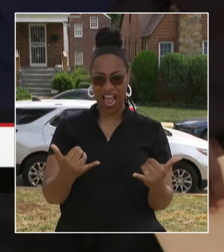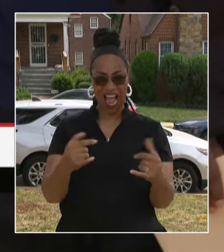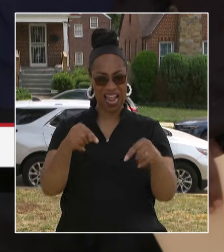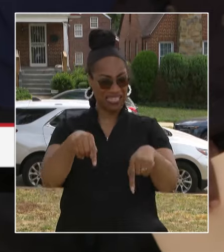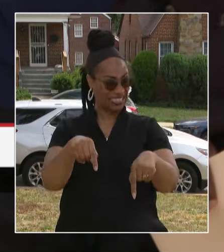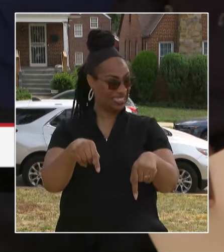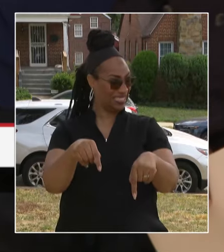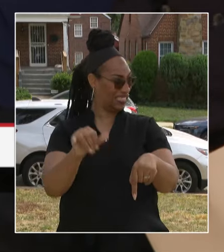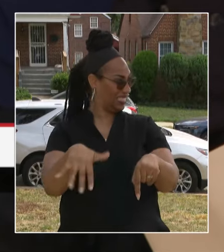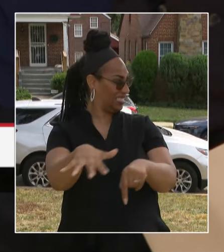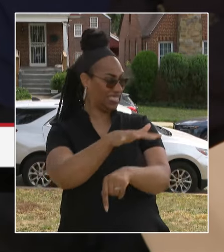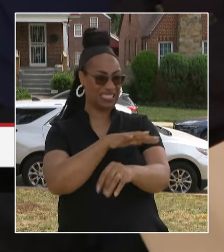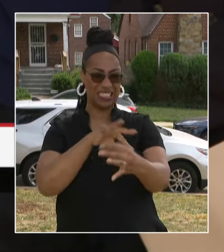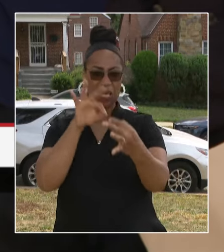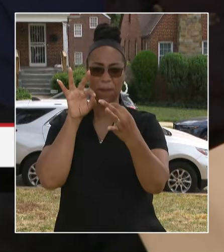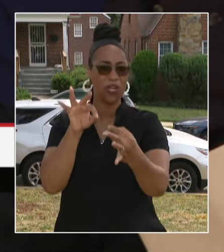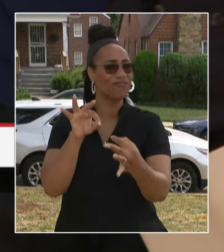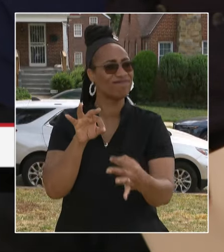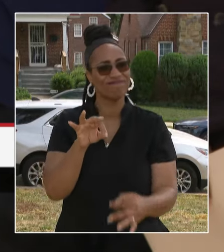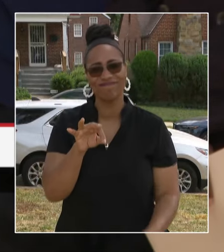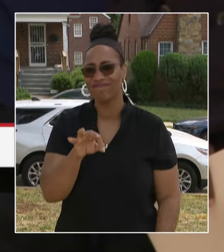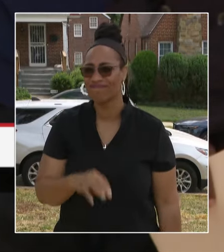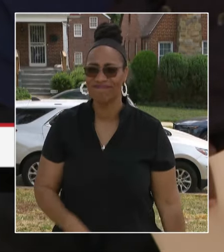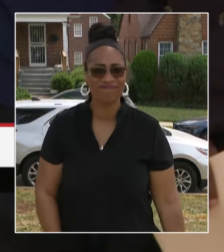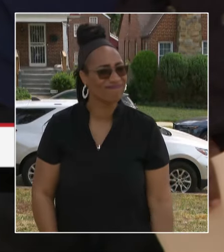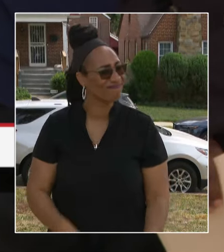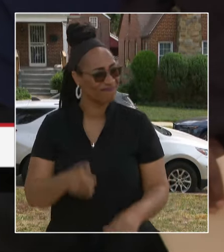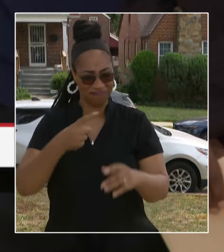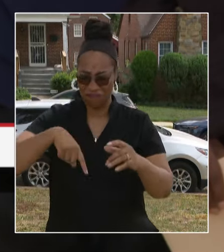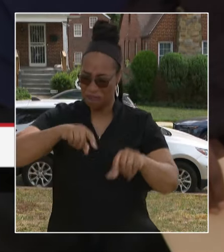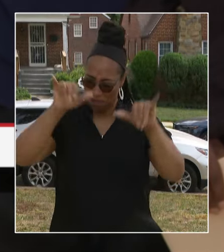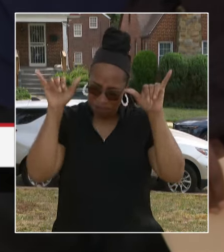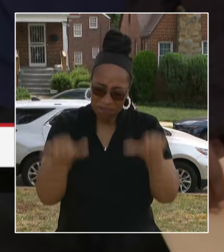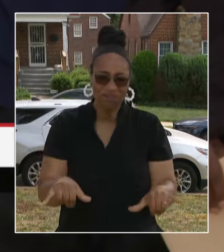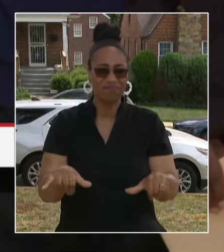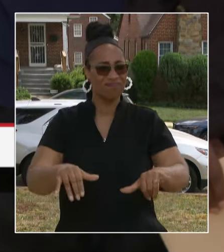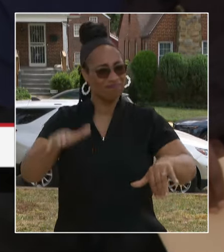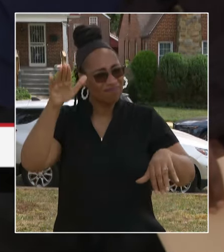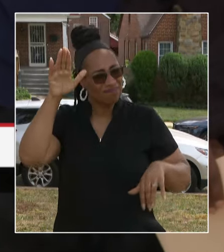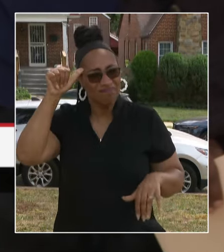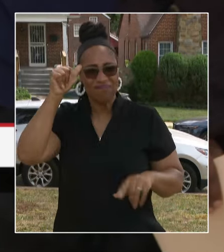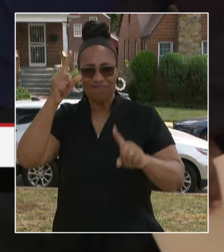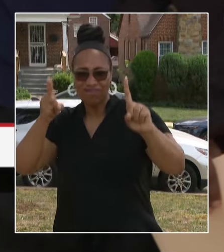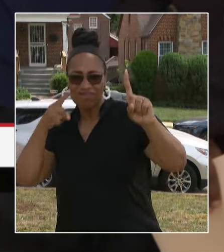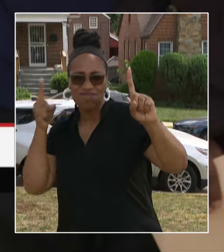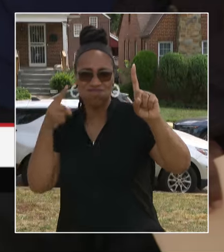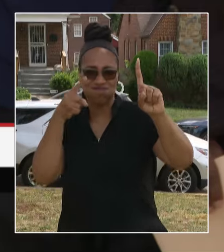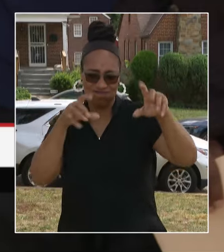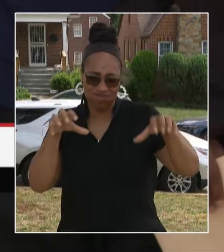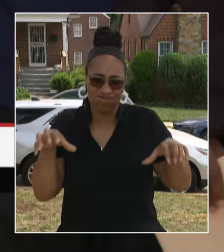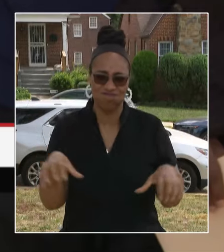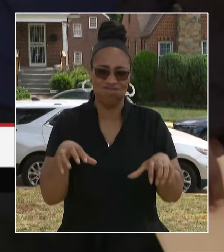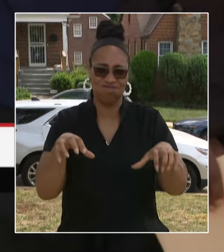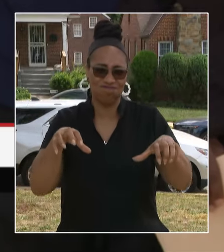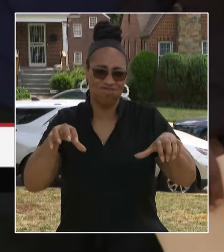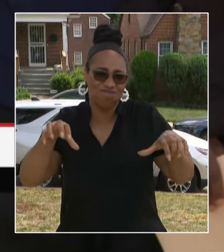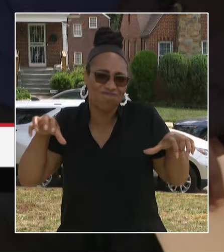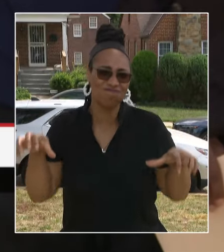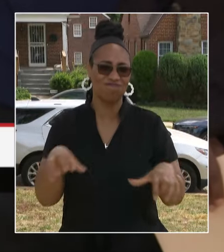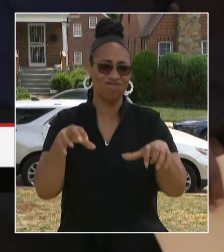that is perfect. We are striving to forge our union with purpose. To compose a country committed to all